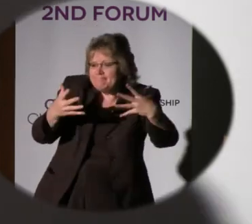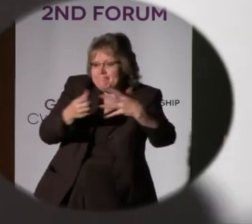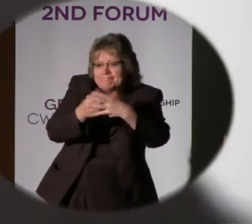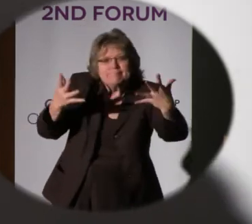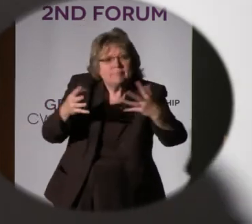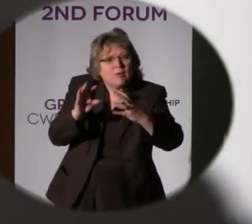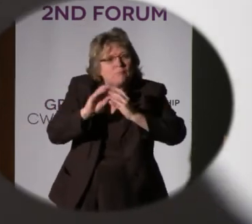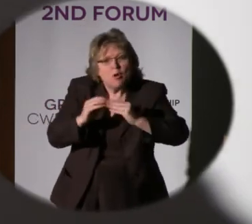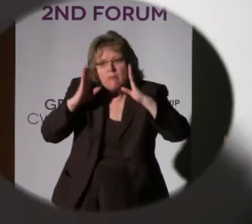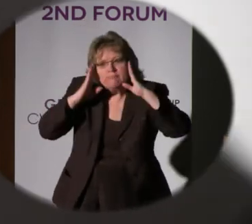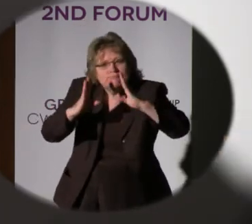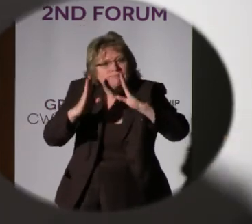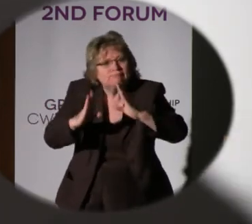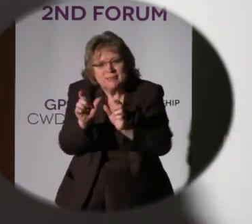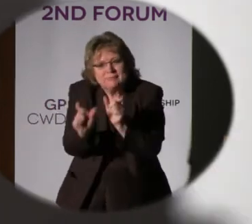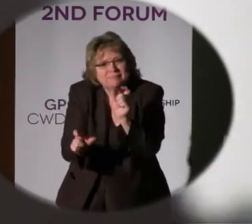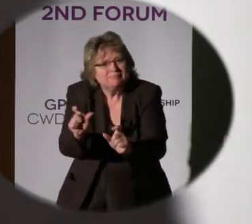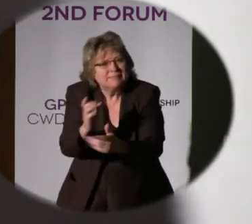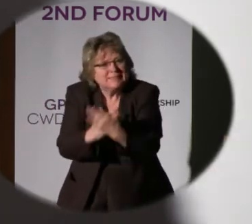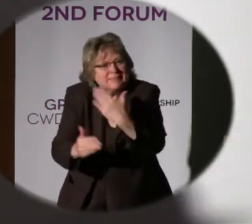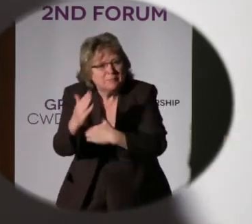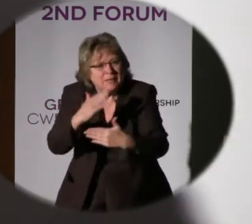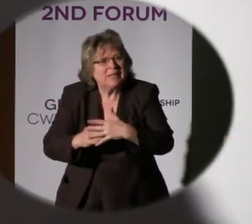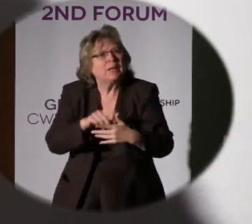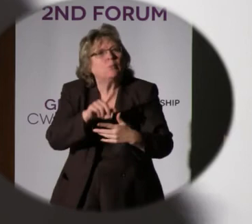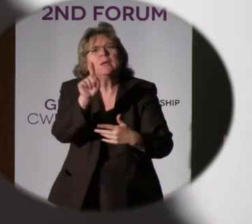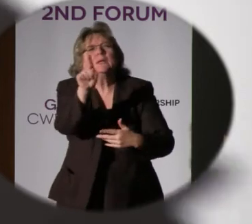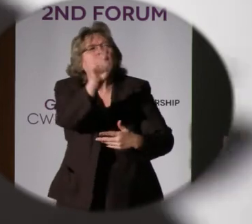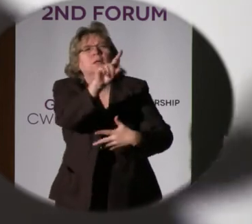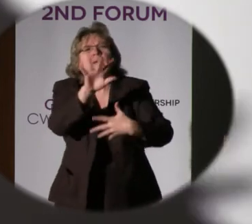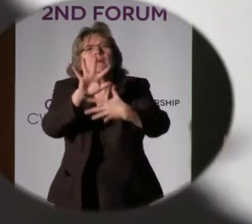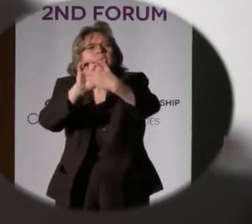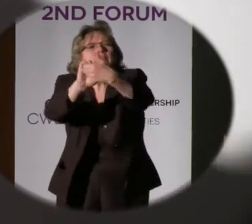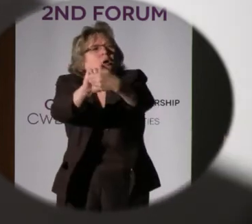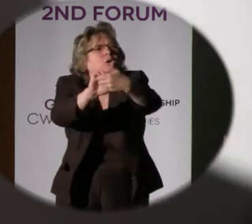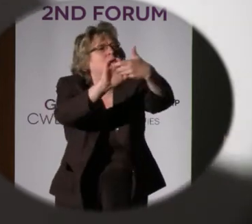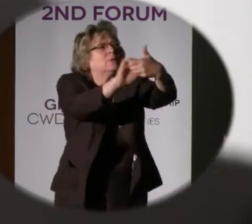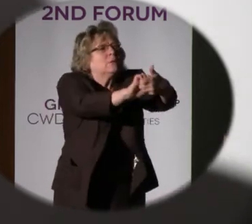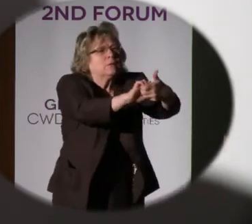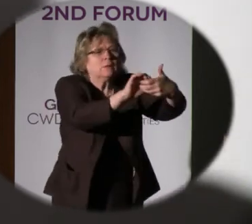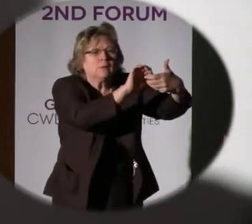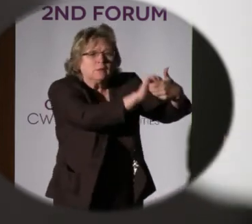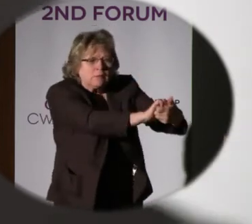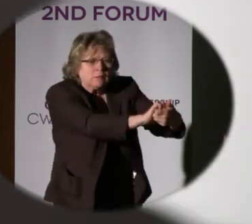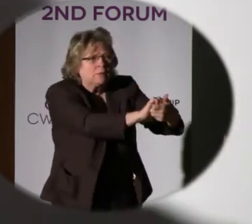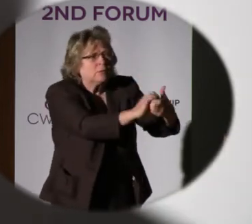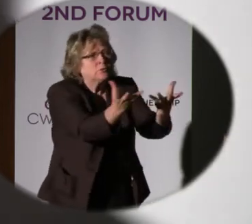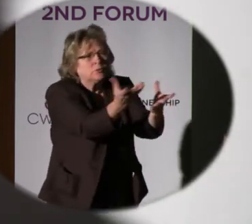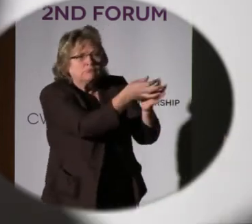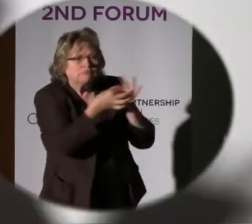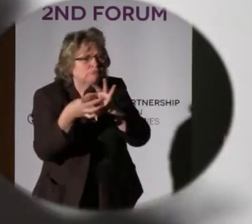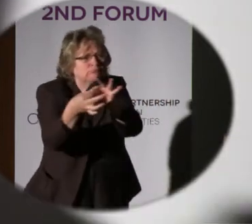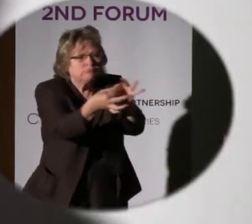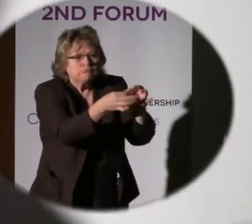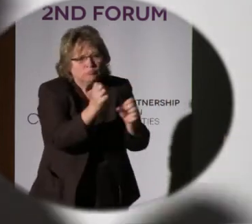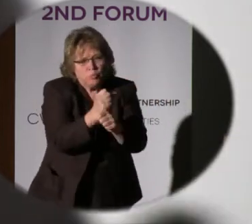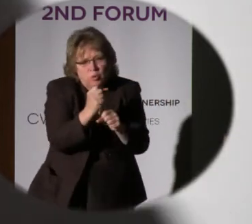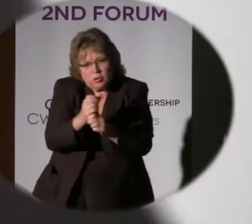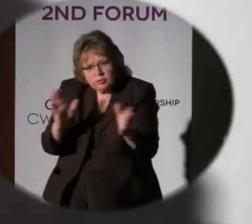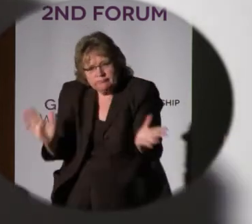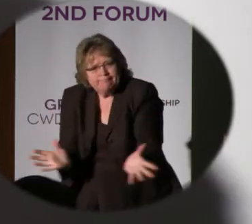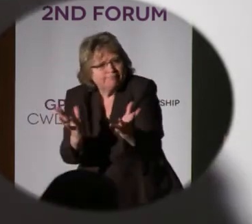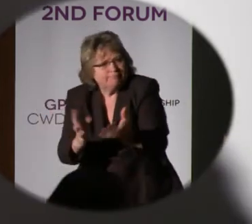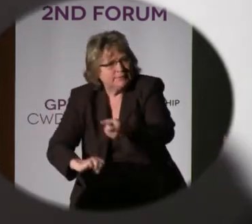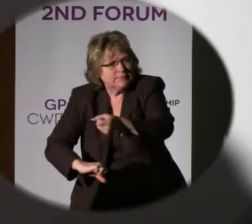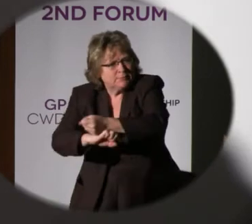it has been a strong basis for us to work with various partnerships in implementation activity. We have